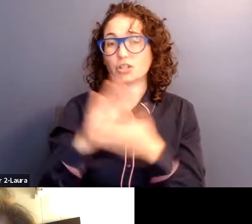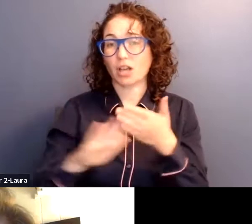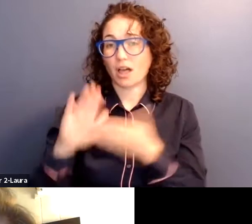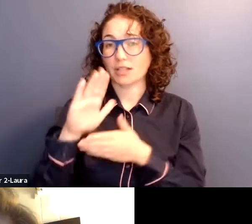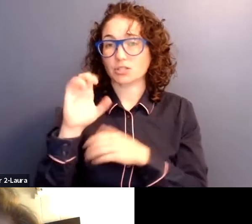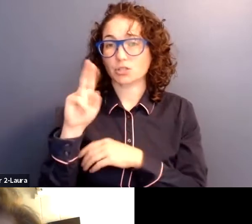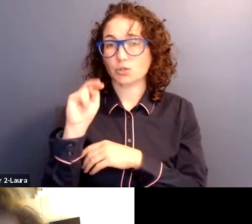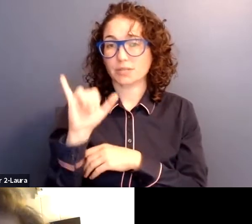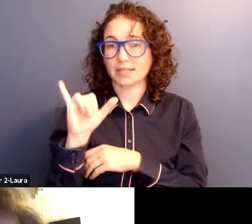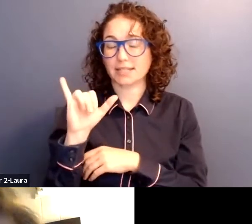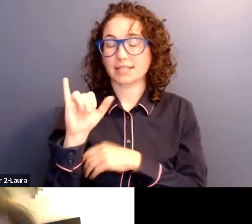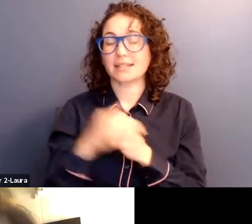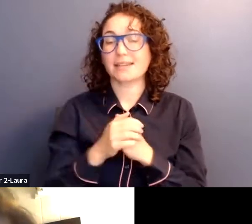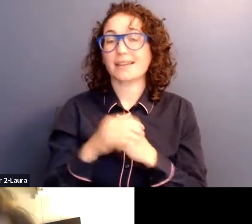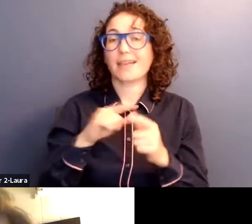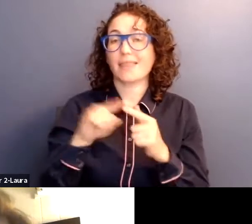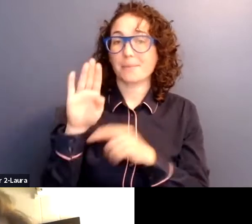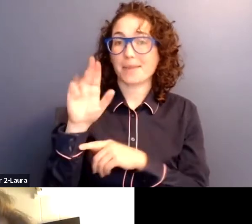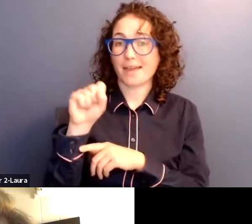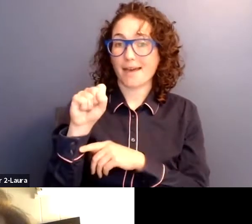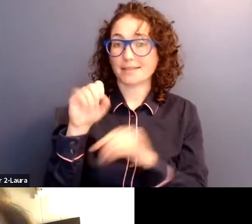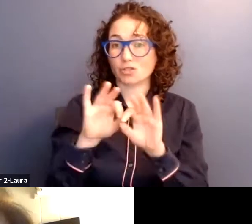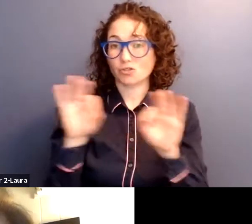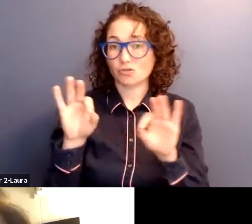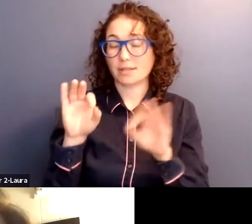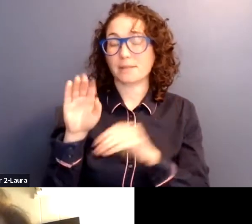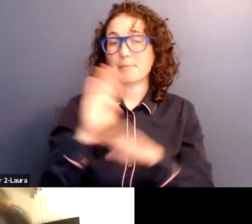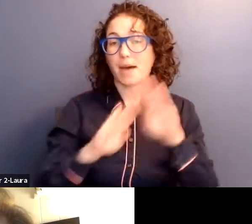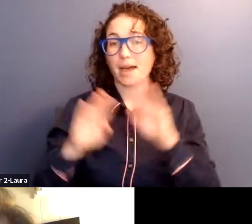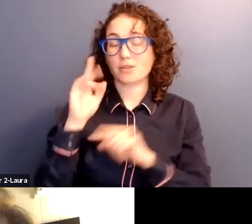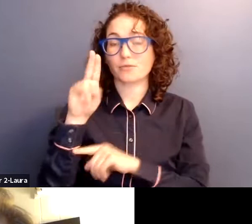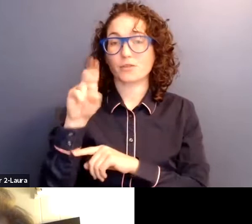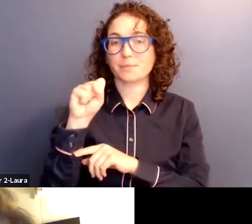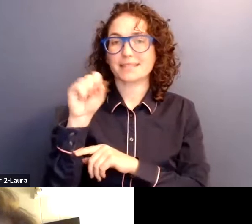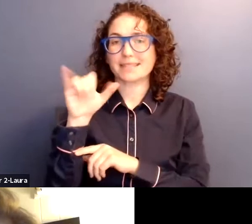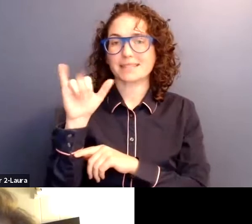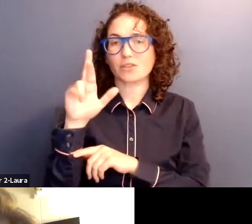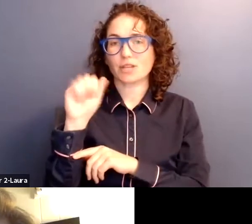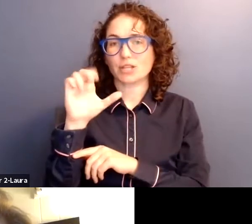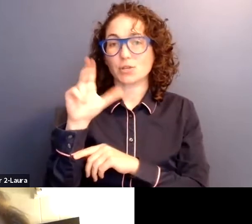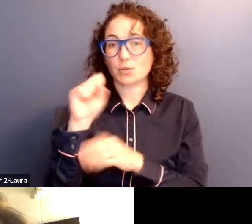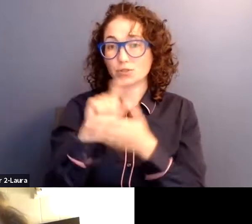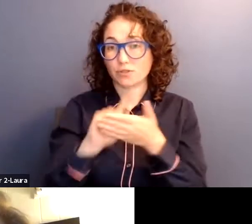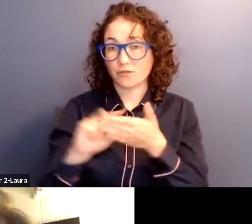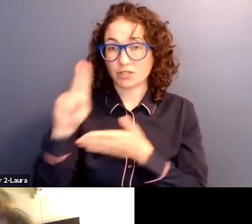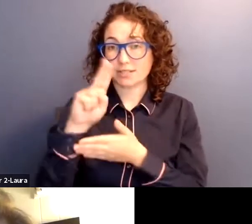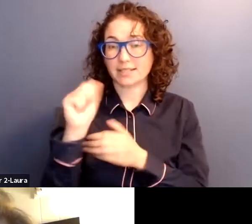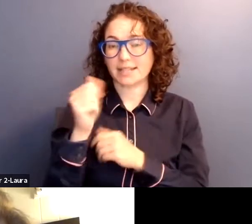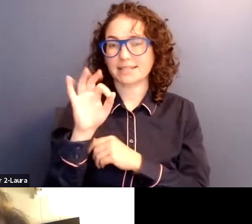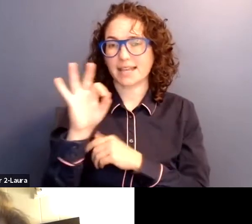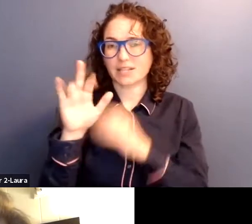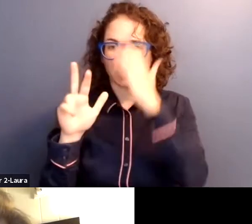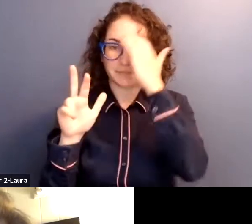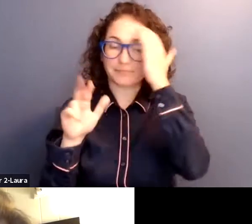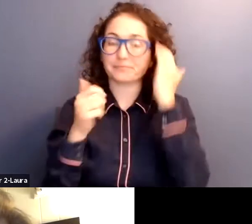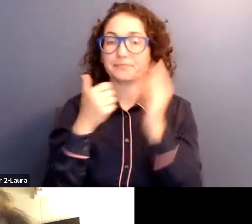1998, and her BS degree in biology from Syracuse University in 1993. Dr. McLennan-Weir